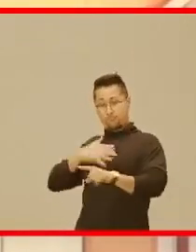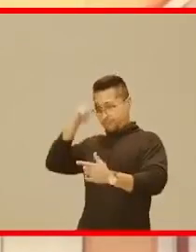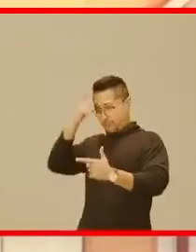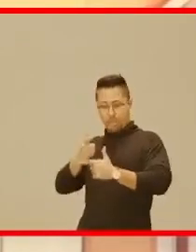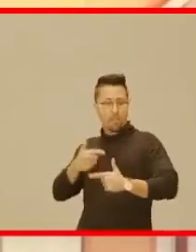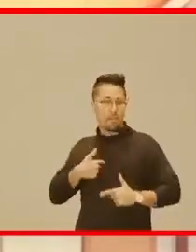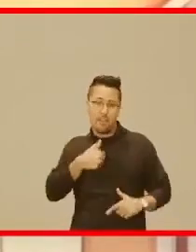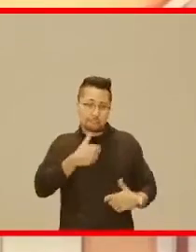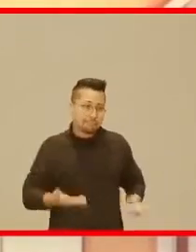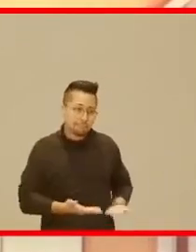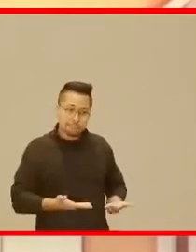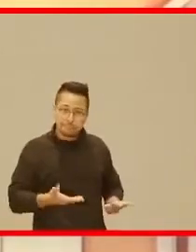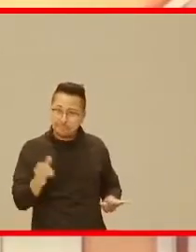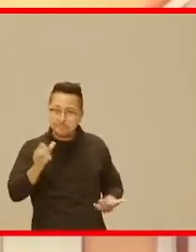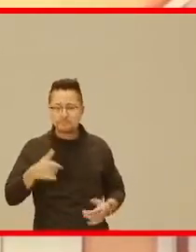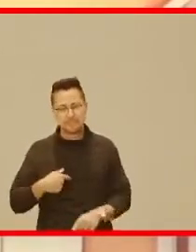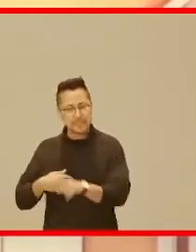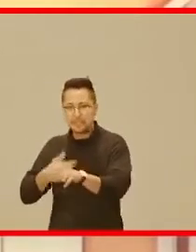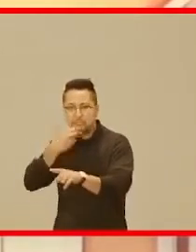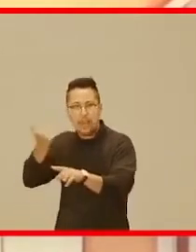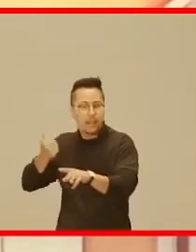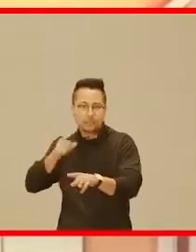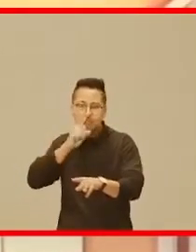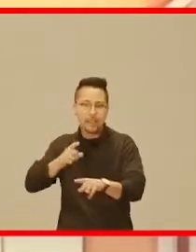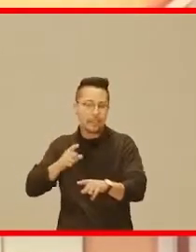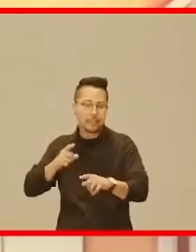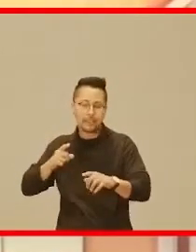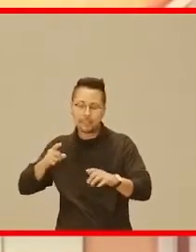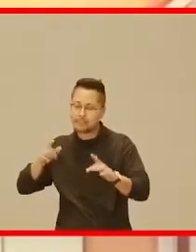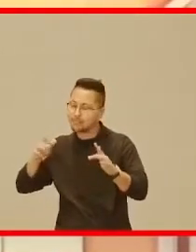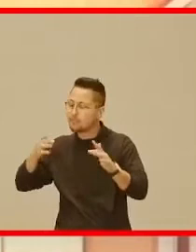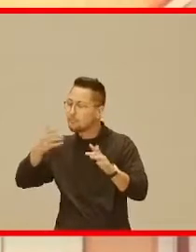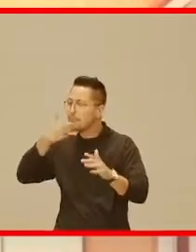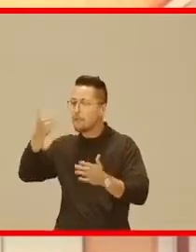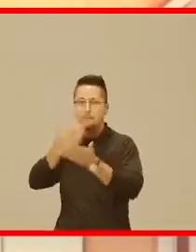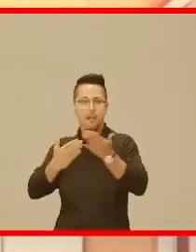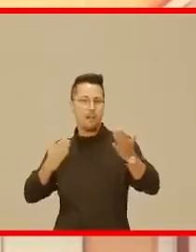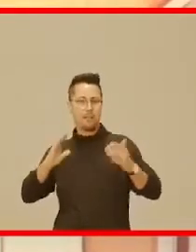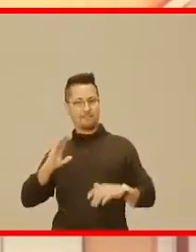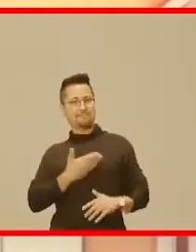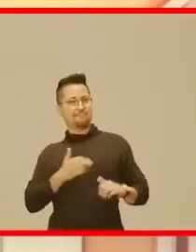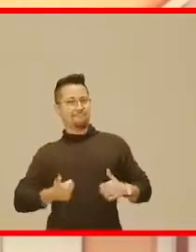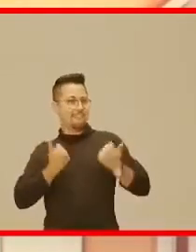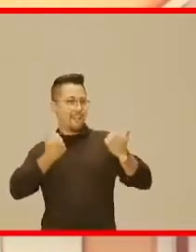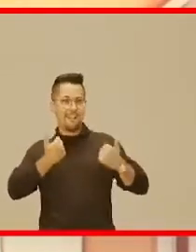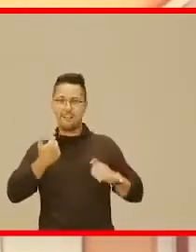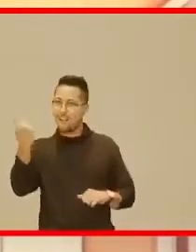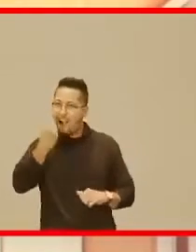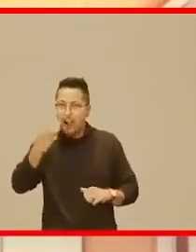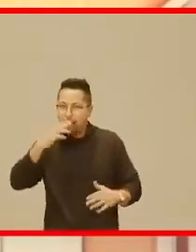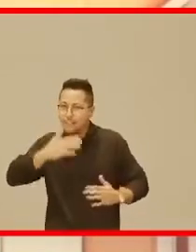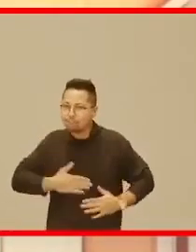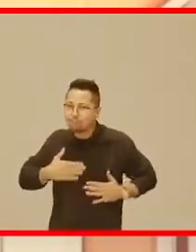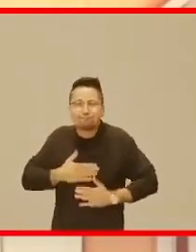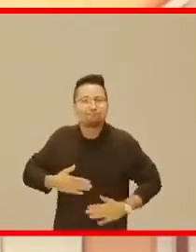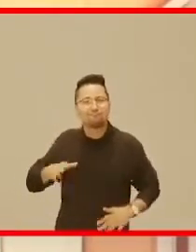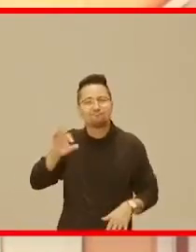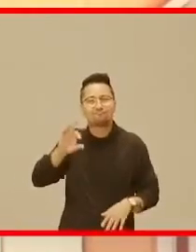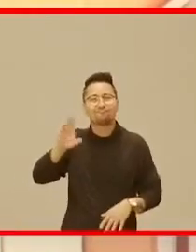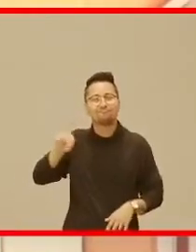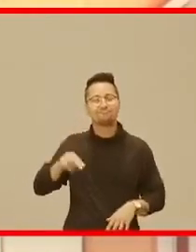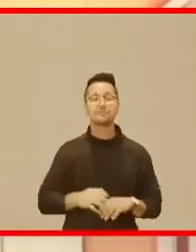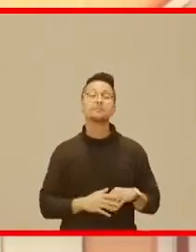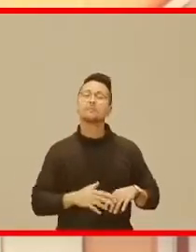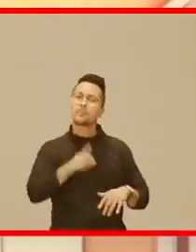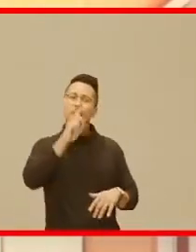he is the best. He is just the light of all of our lives, and he keeps things interesting, of course. So I just wanted to talk to y'all about the